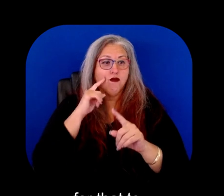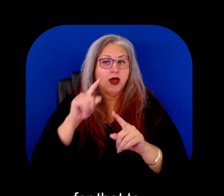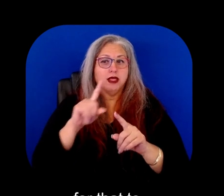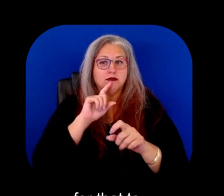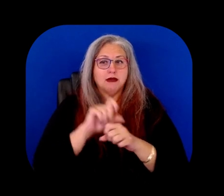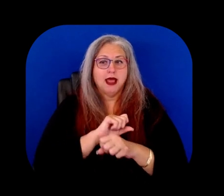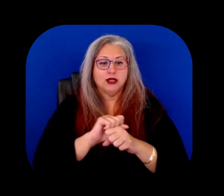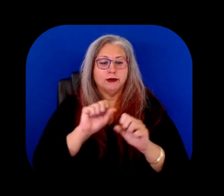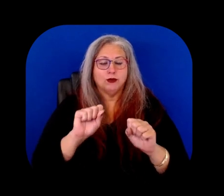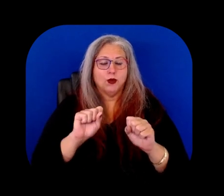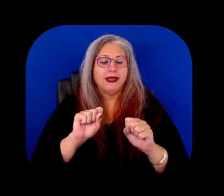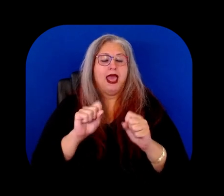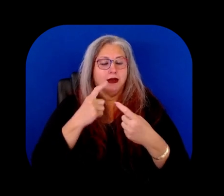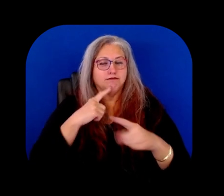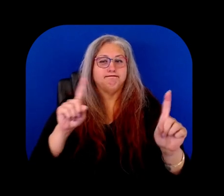actually happen.